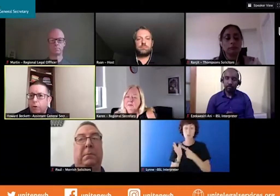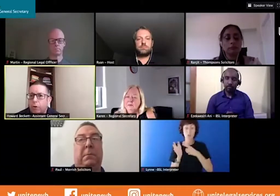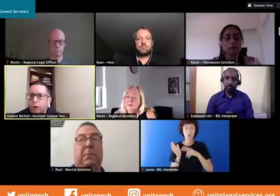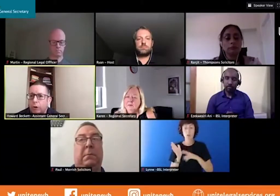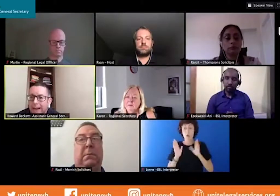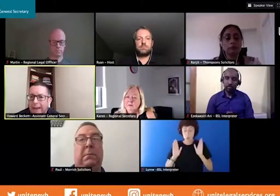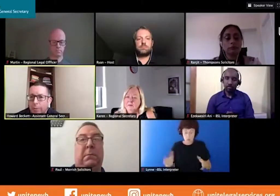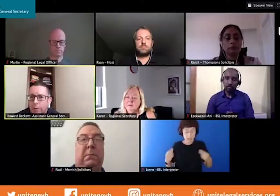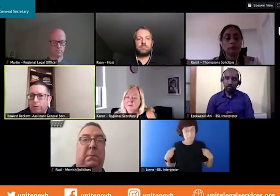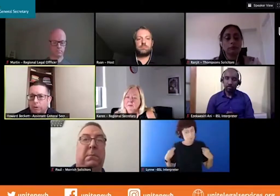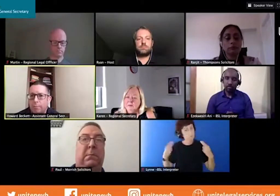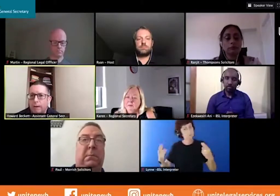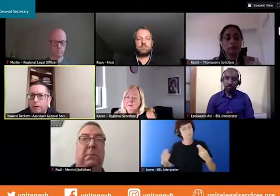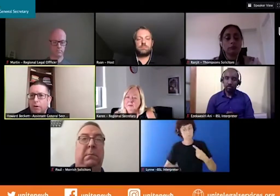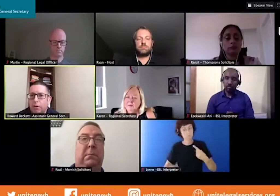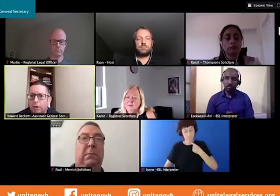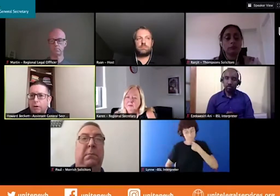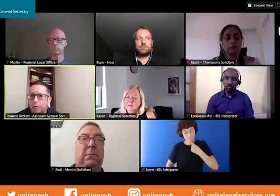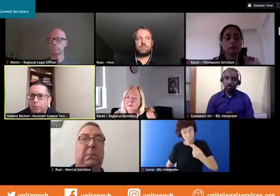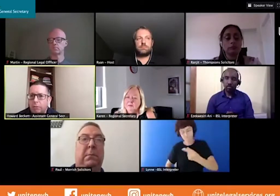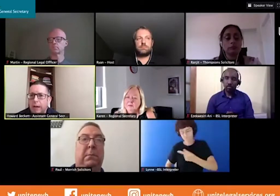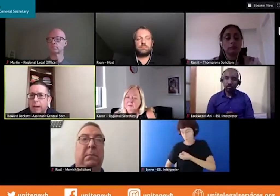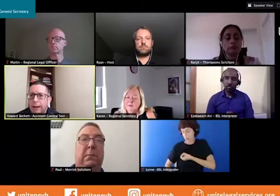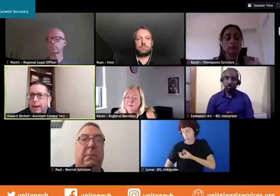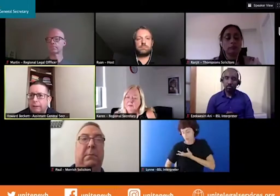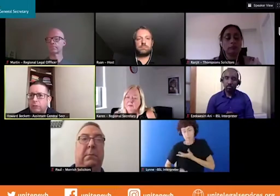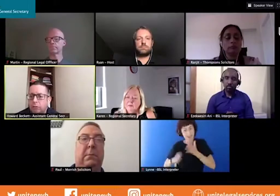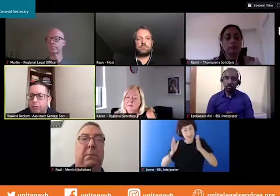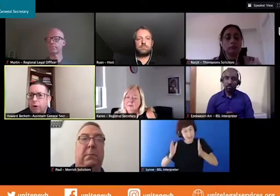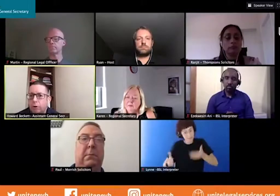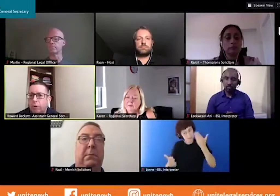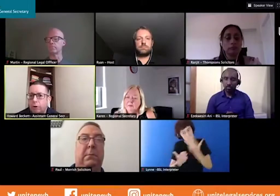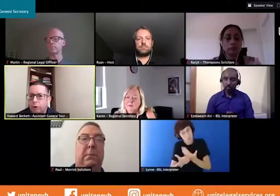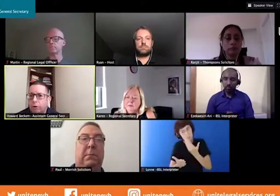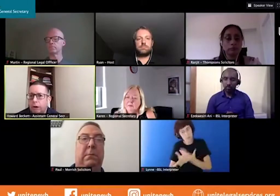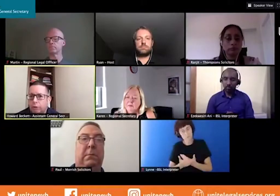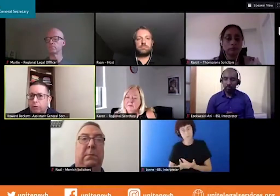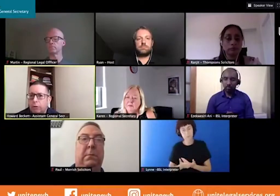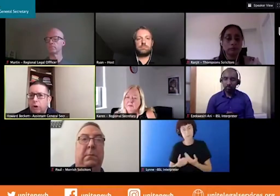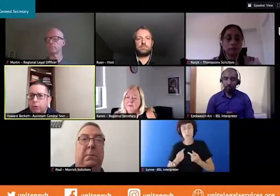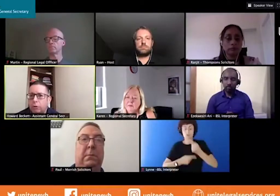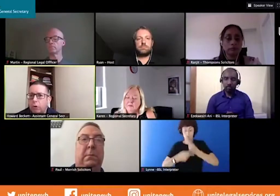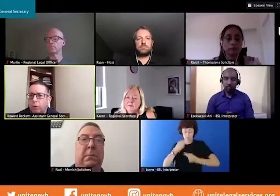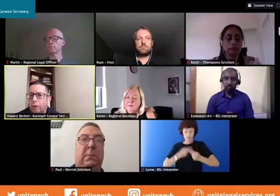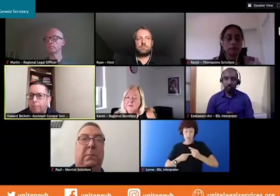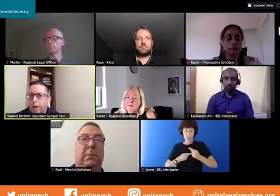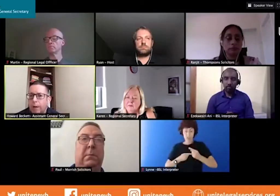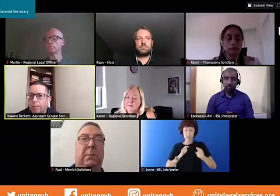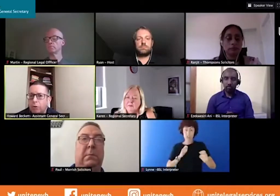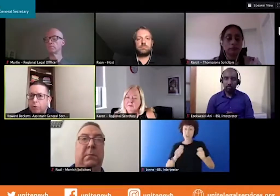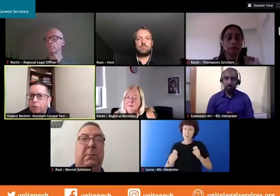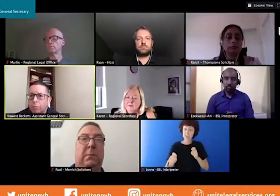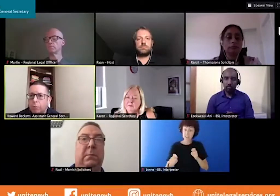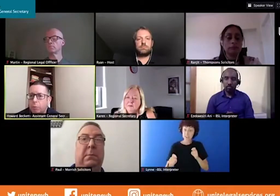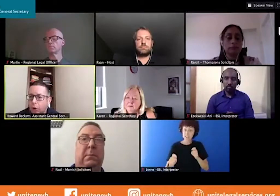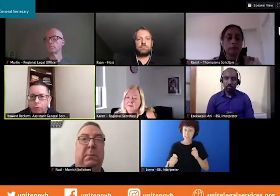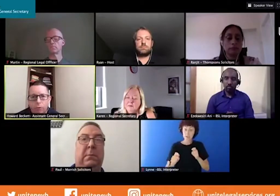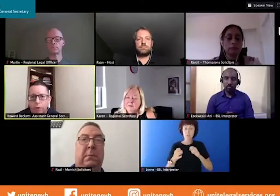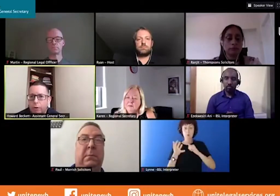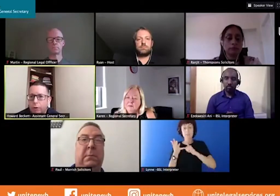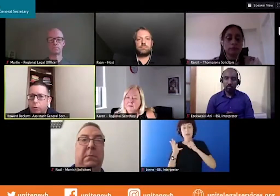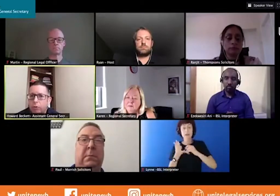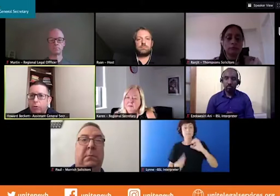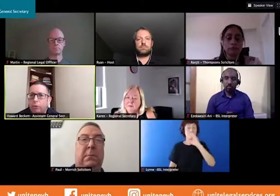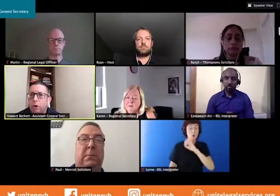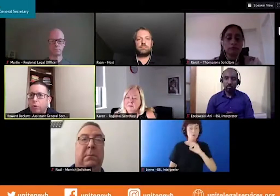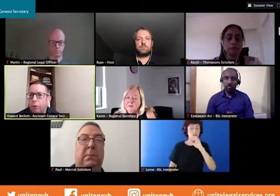to make of the government. And that is to reverse out the changes for August, September and October. Without reversing those out, we will